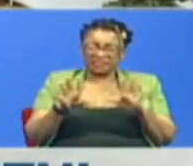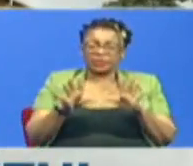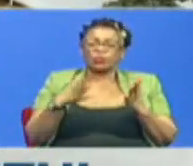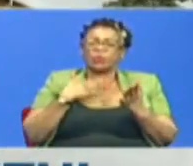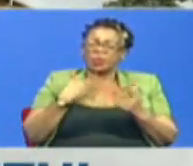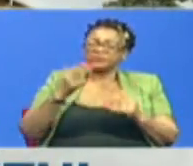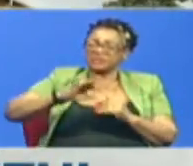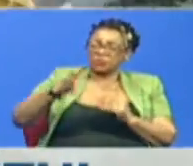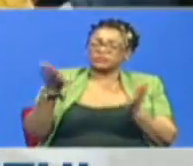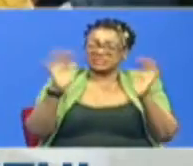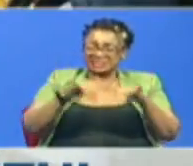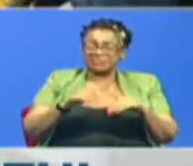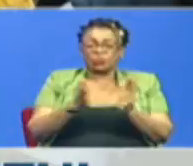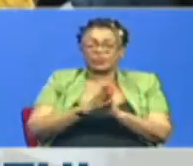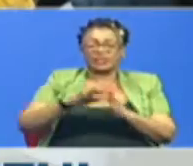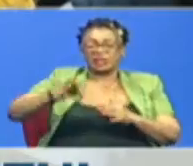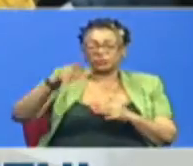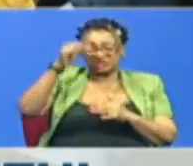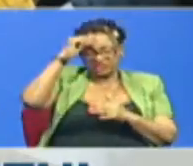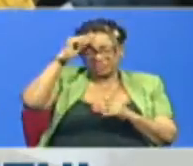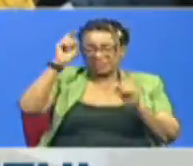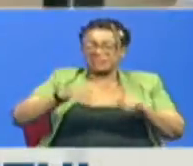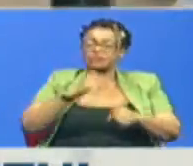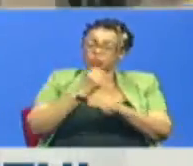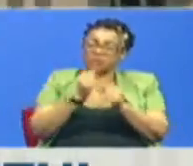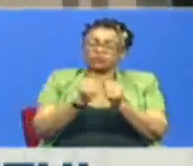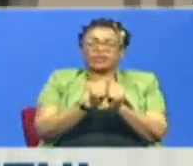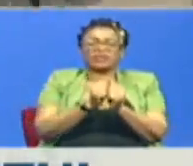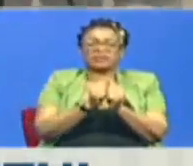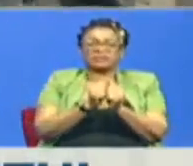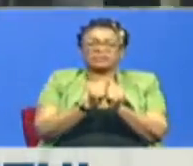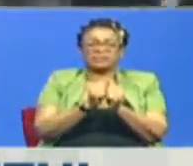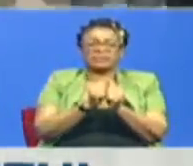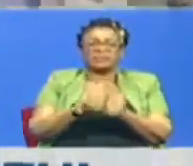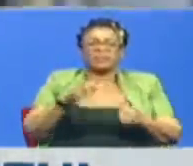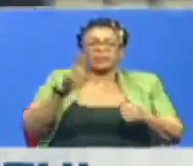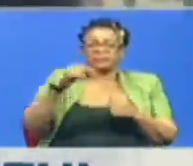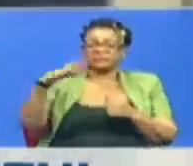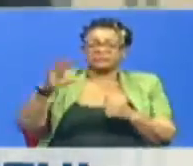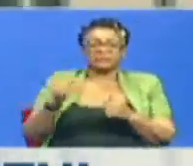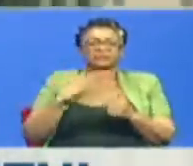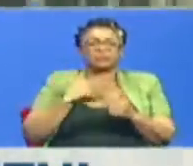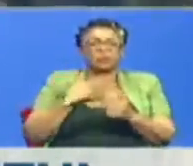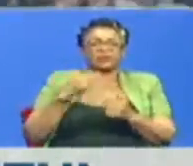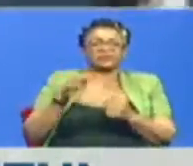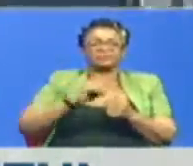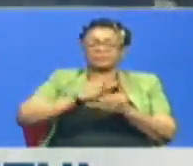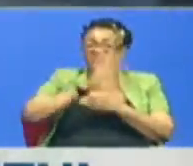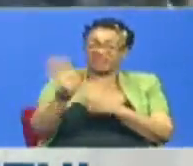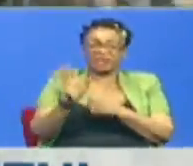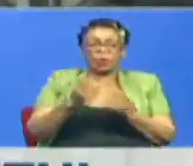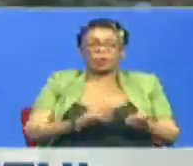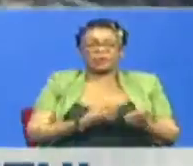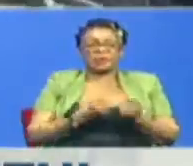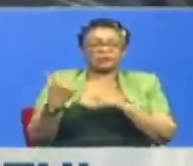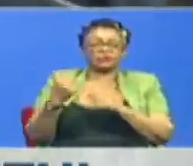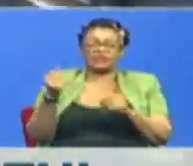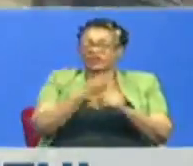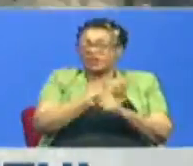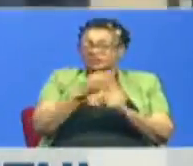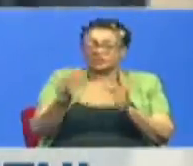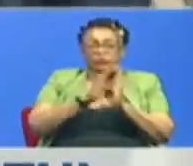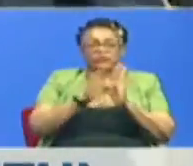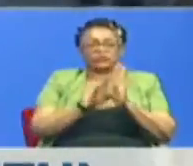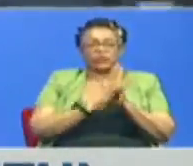assembly na county government washikane mkono. The MCAs want Ngilu out on allegations of violating the constitution and provisions